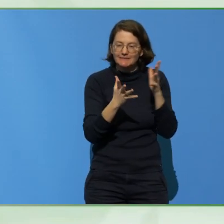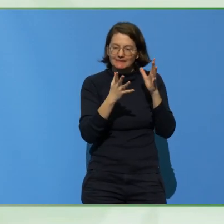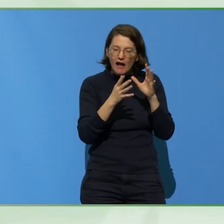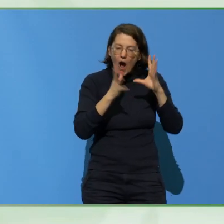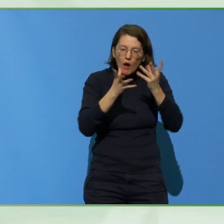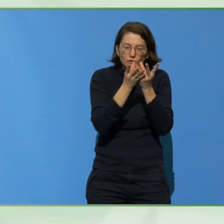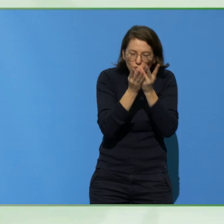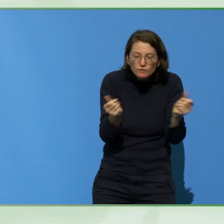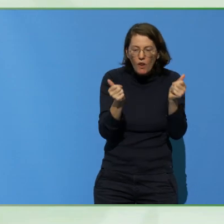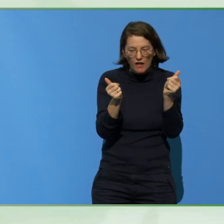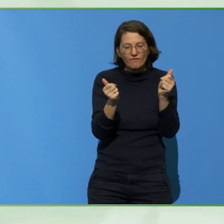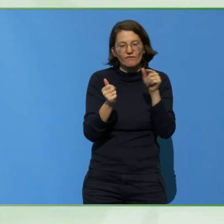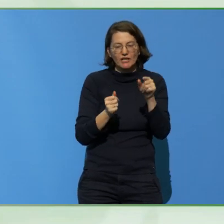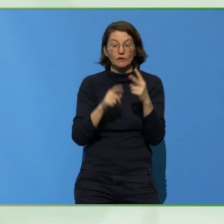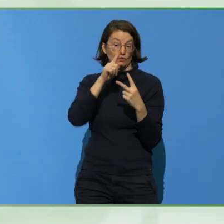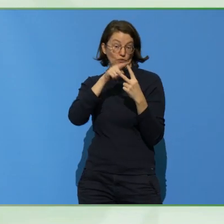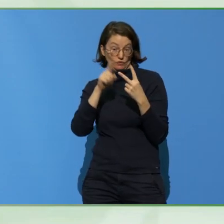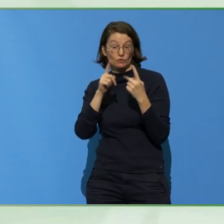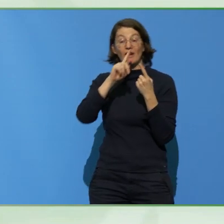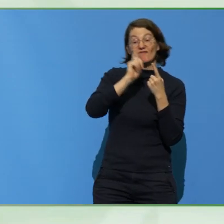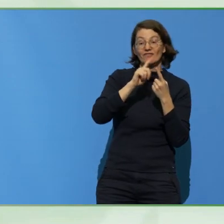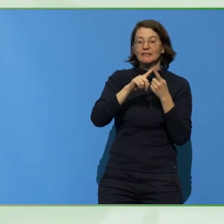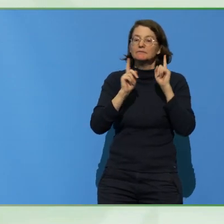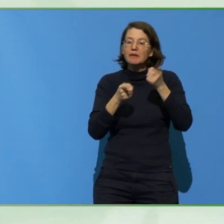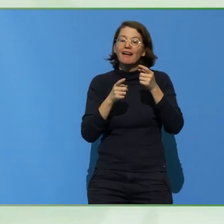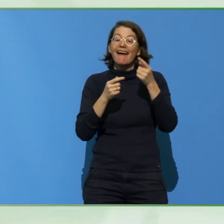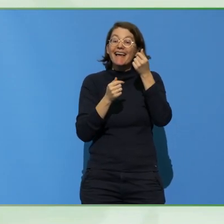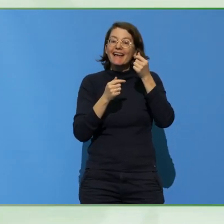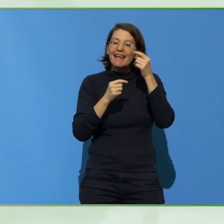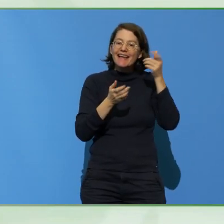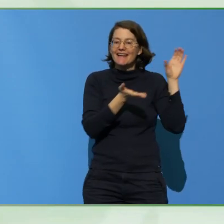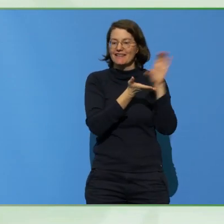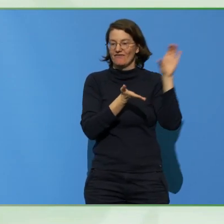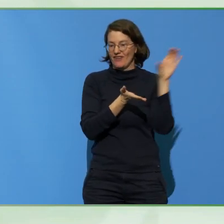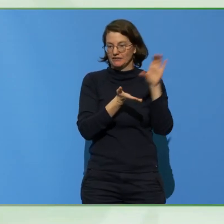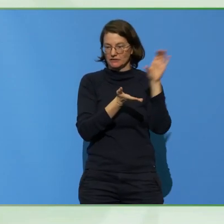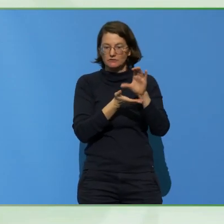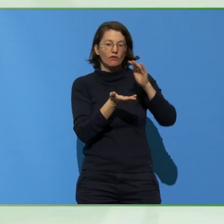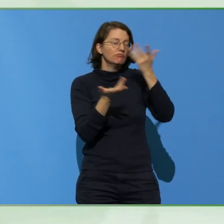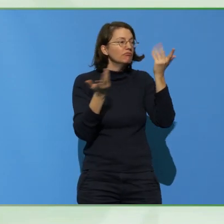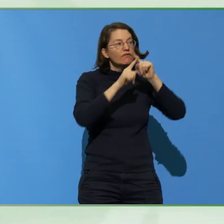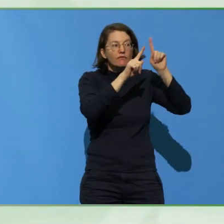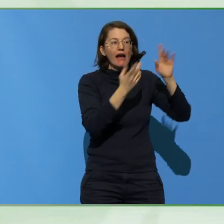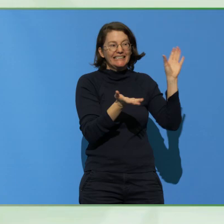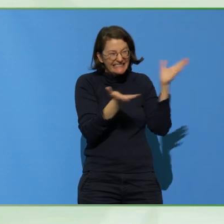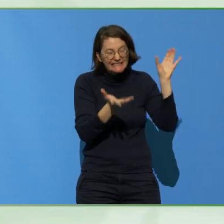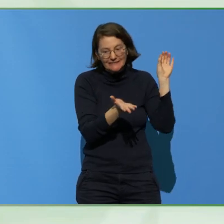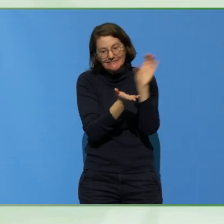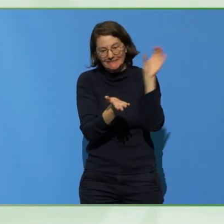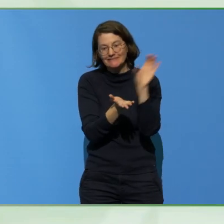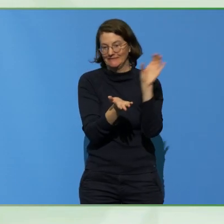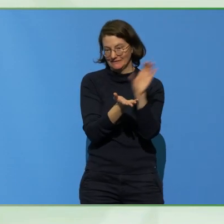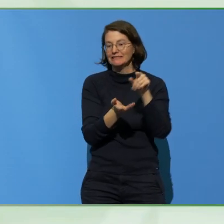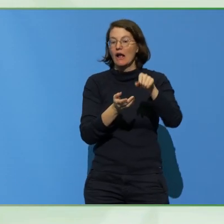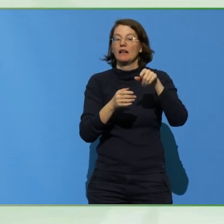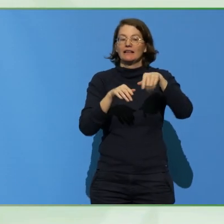just impact-based returns. We are seeing exits happening, acquisitions happening. I'm talking in real general tech venture capital terms,